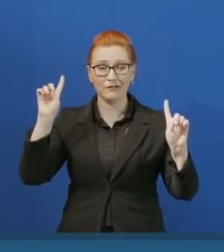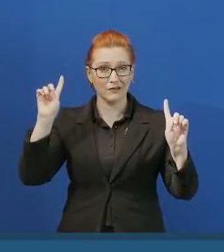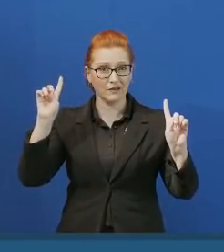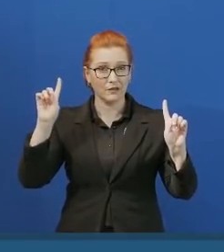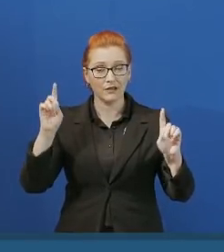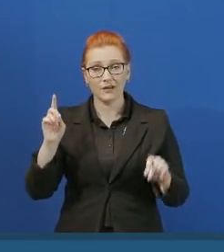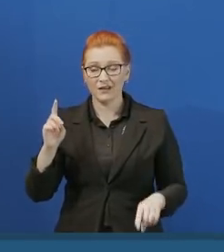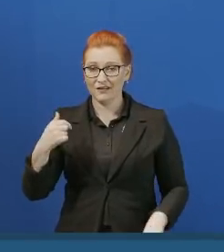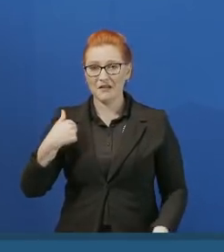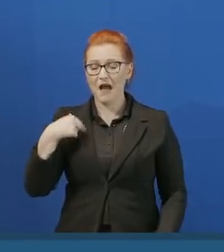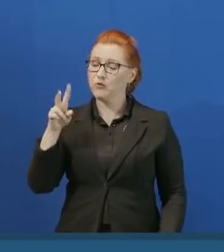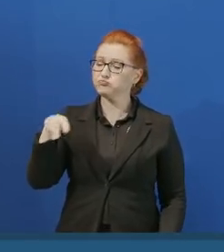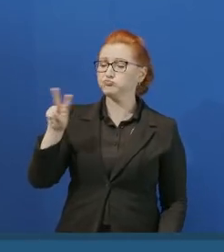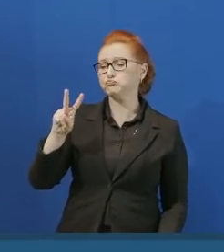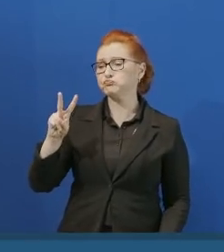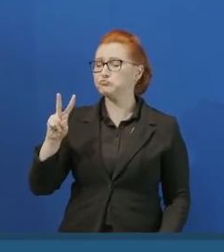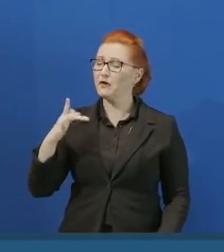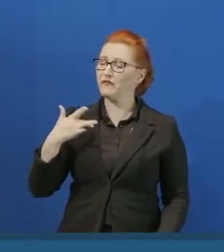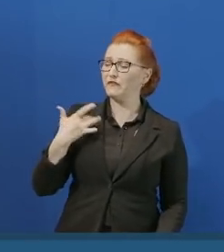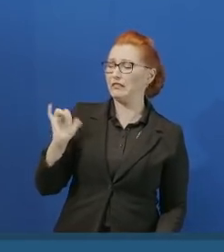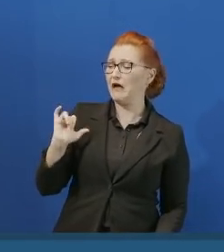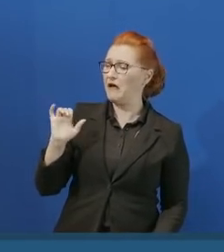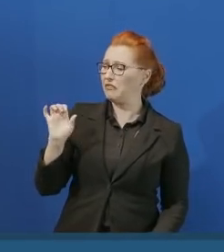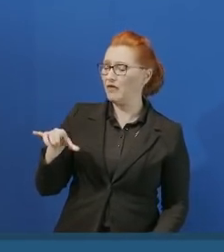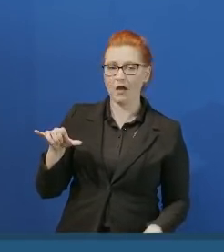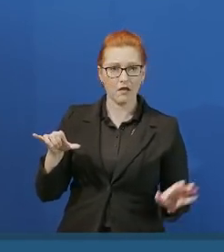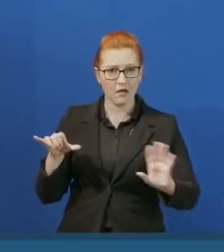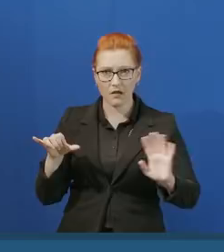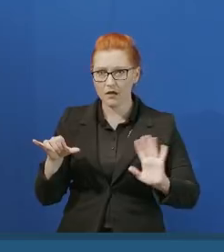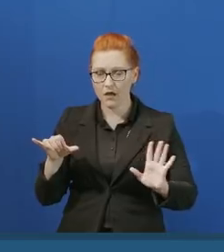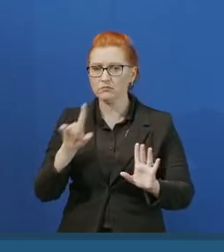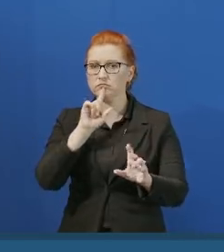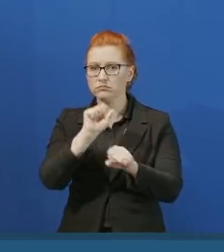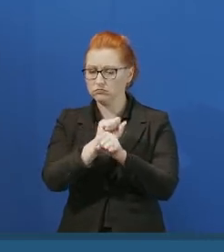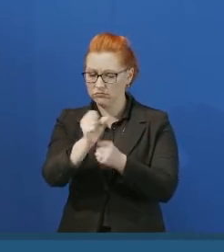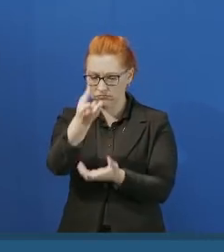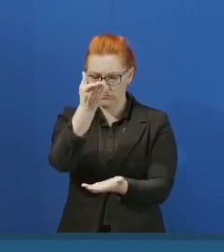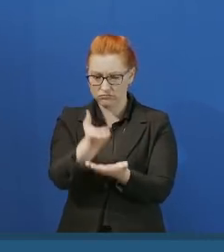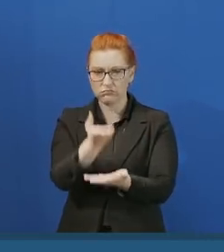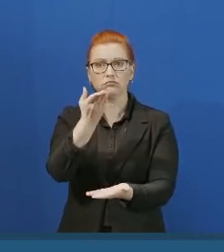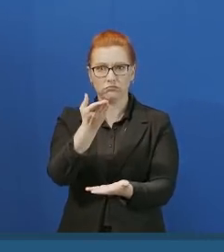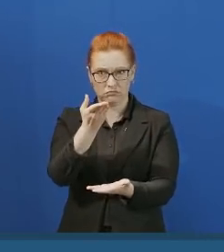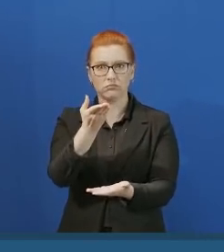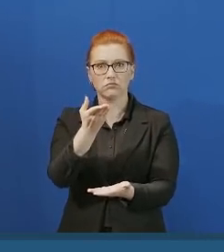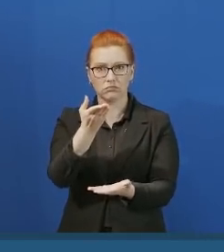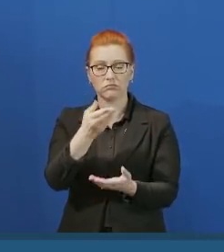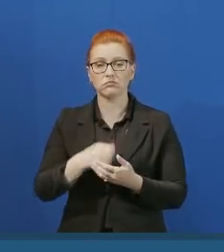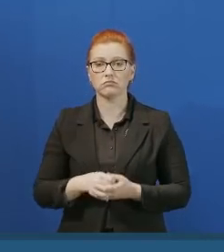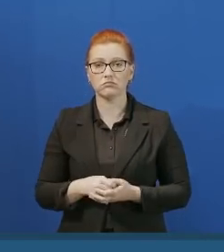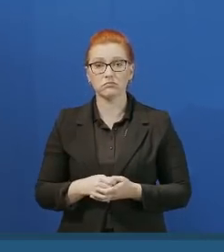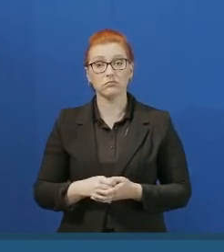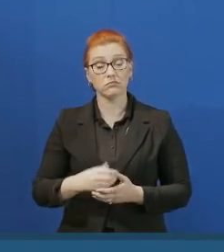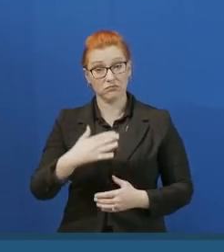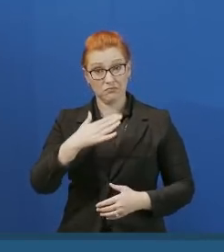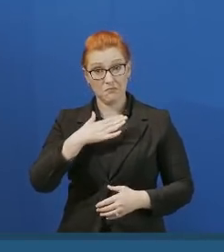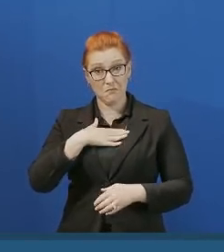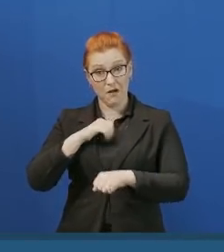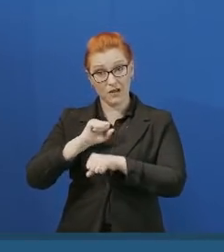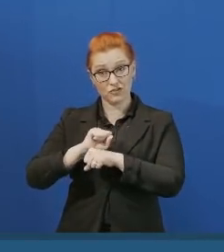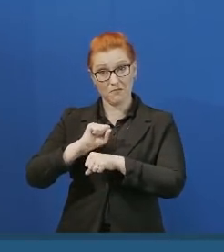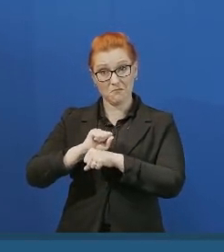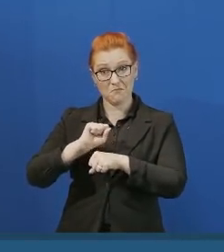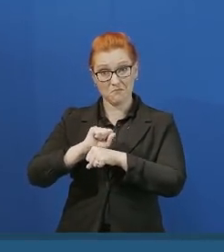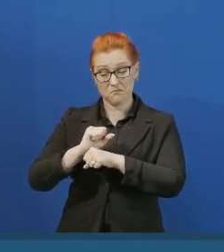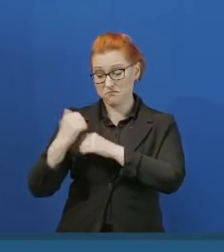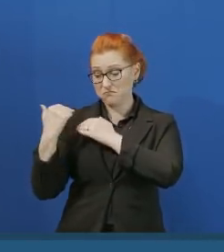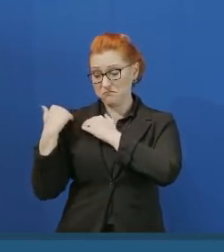it's anecdotal. You see it. My job, part of the contract, is that I come in